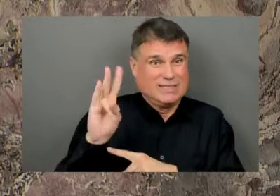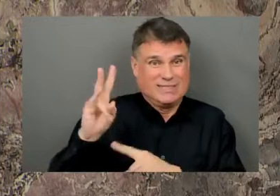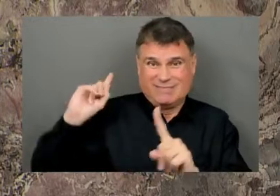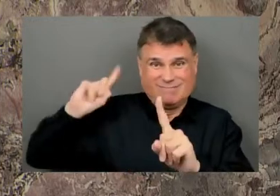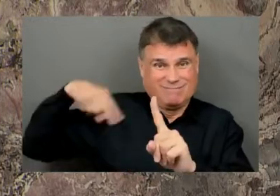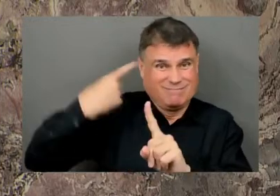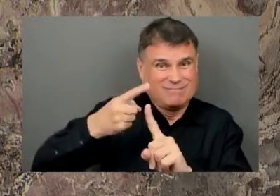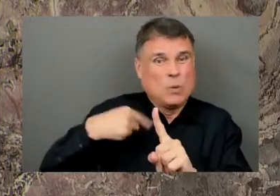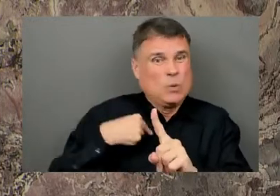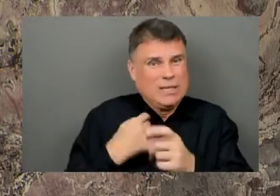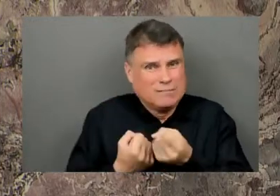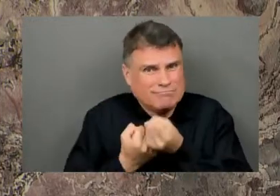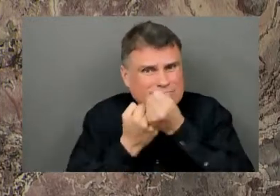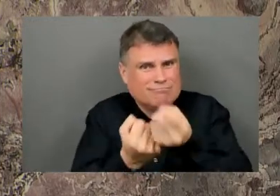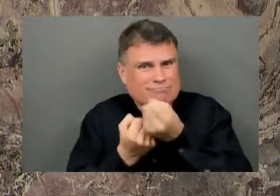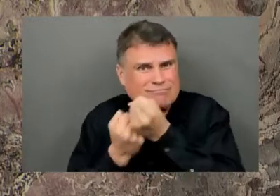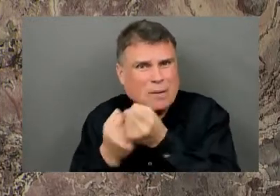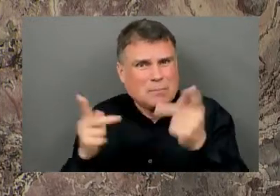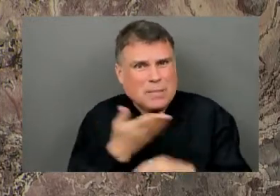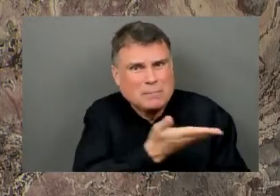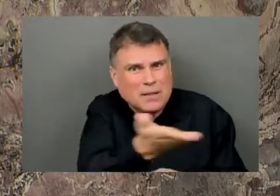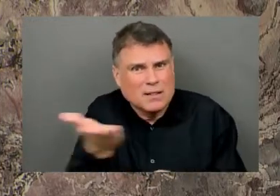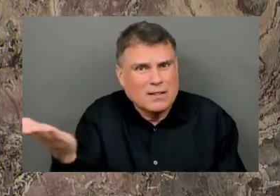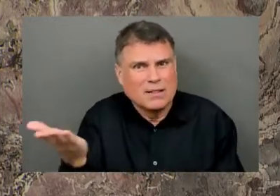two-thirds. Members,